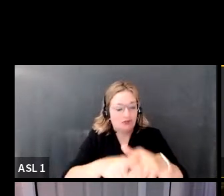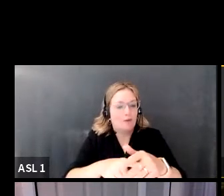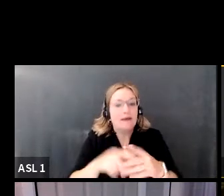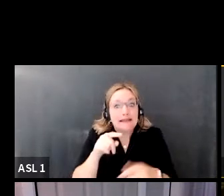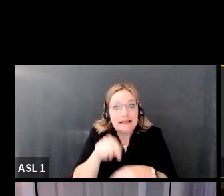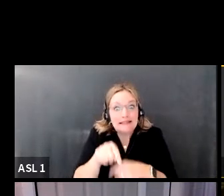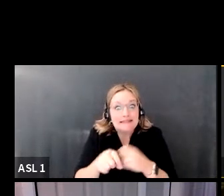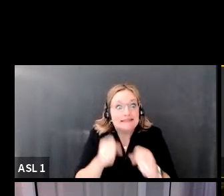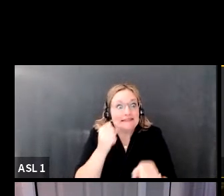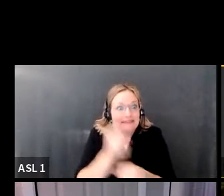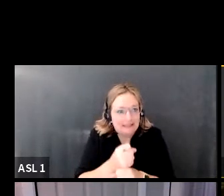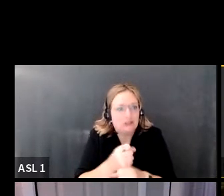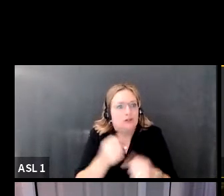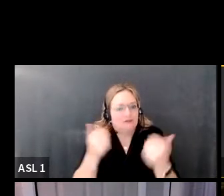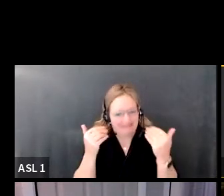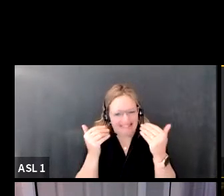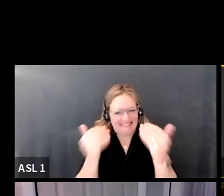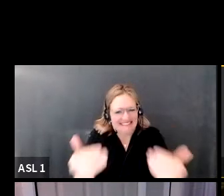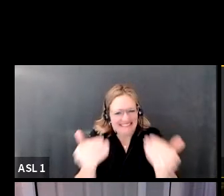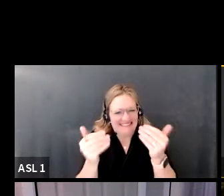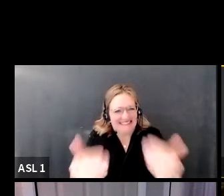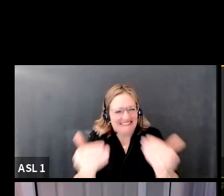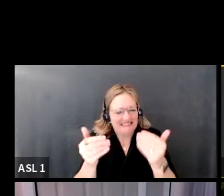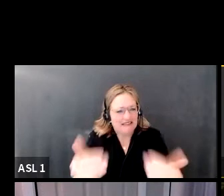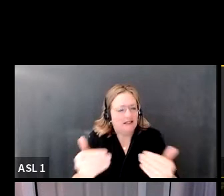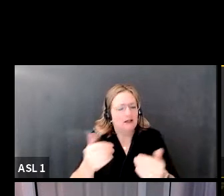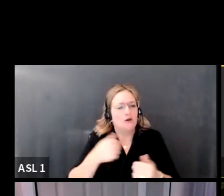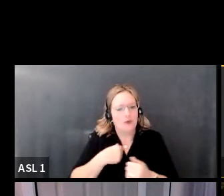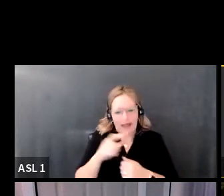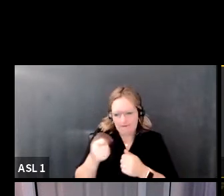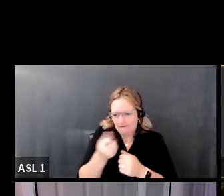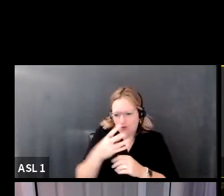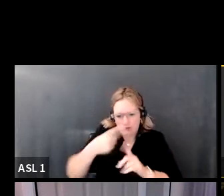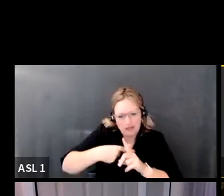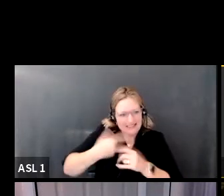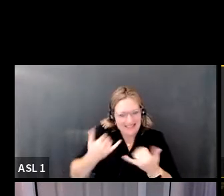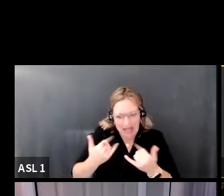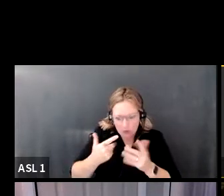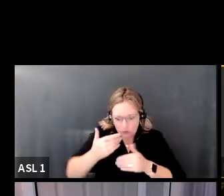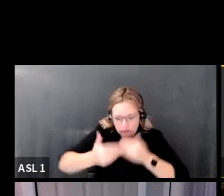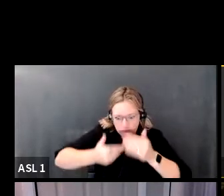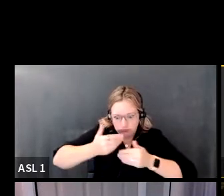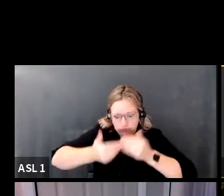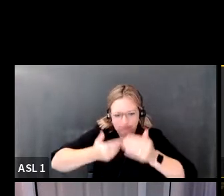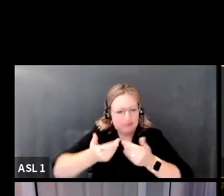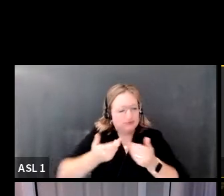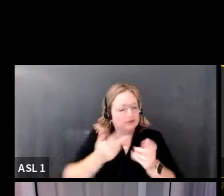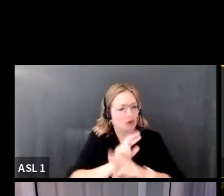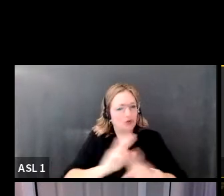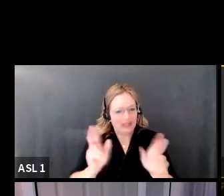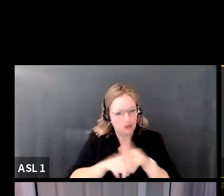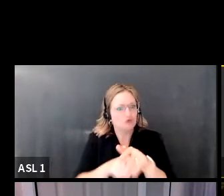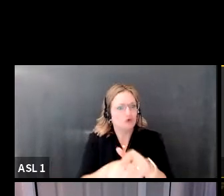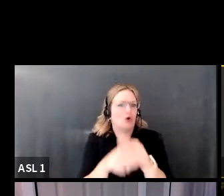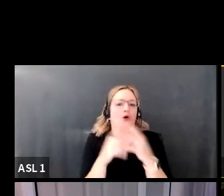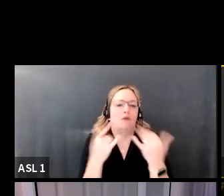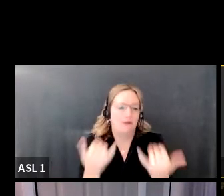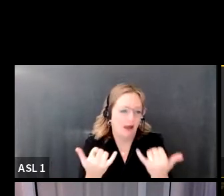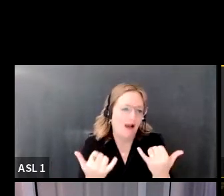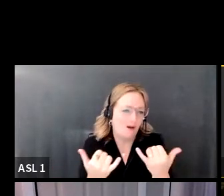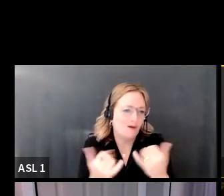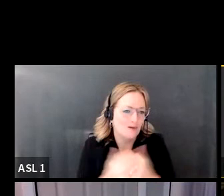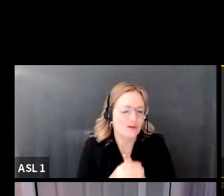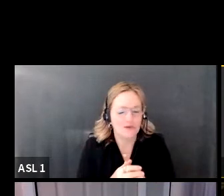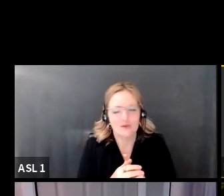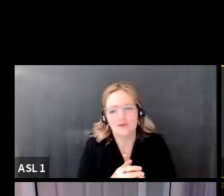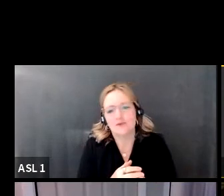transition um take the months that it's going to take to get there but it needs to begin now so um